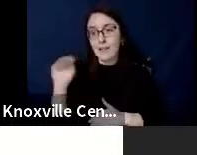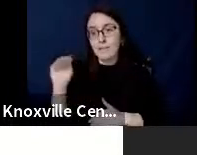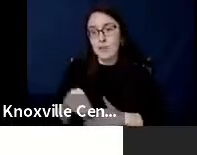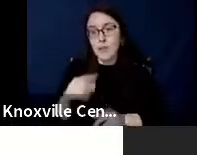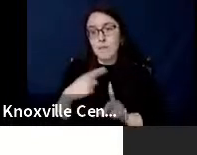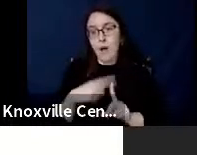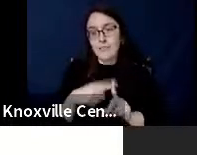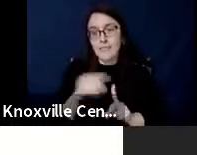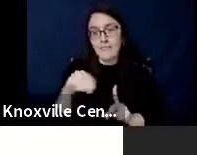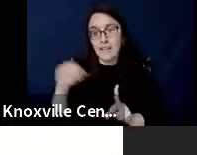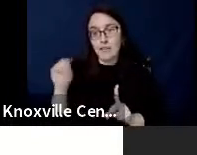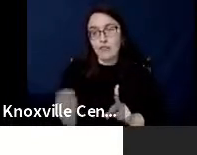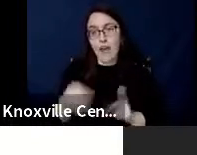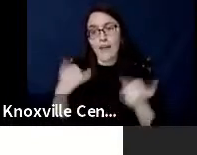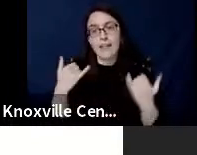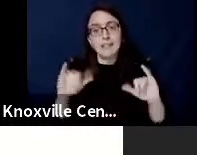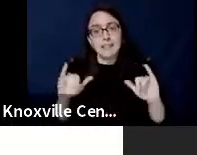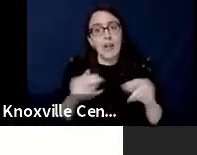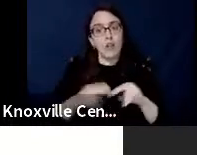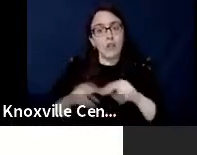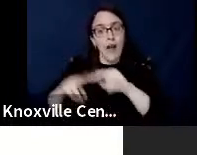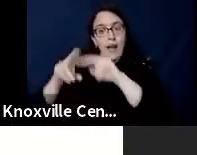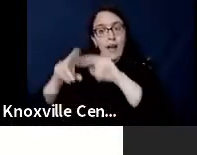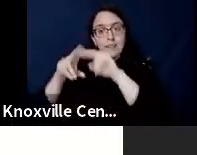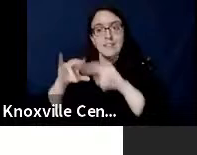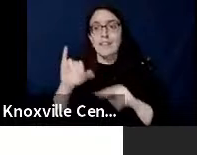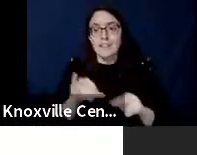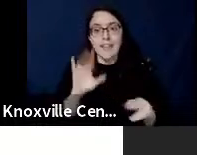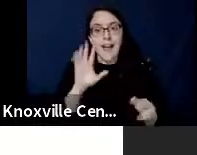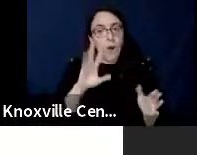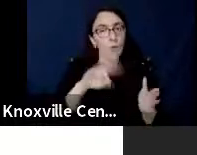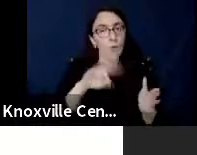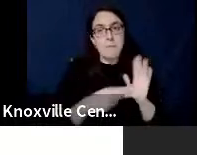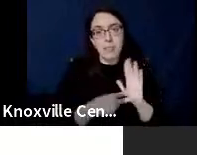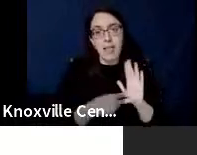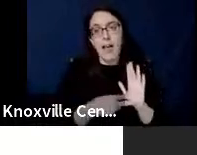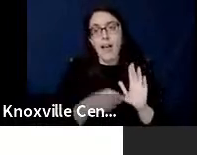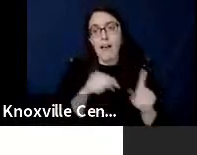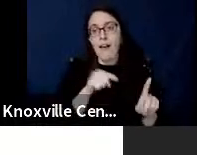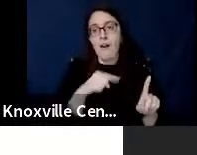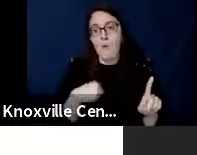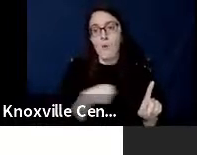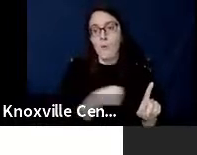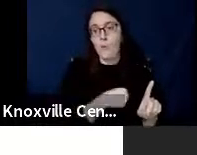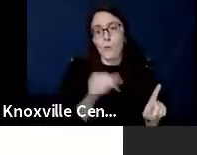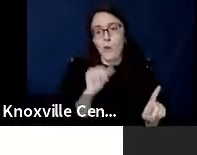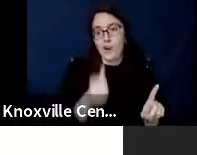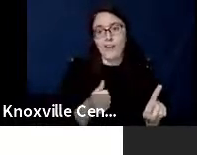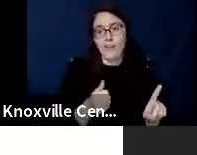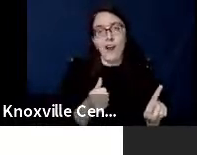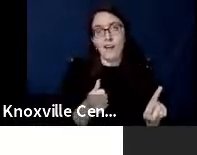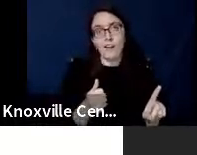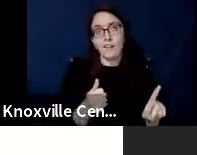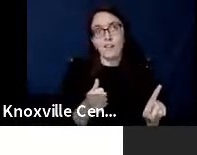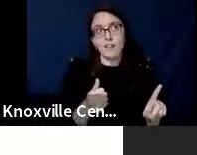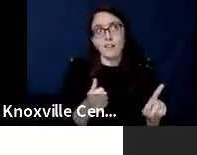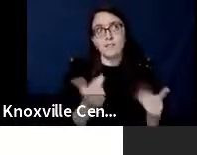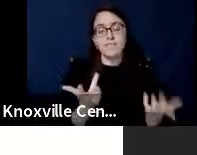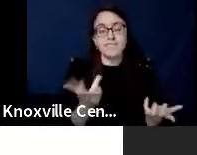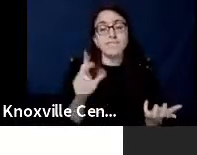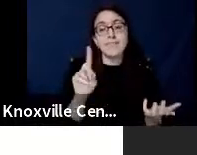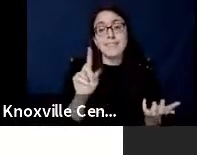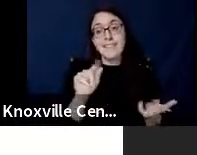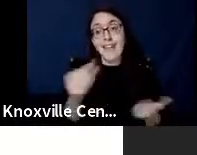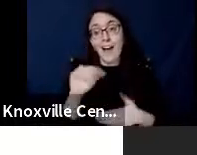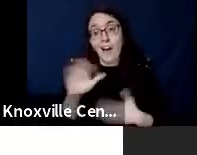and still rising. So would imply that we are not in any, as all the data does, that